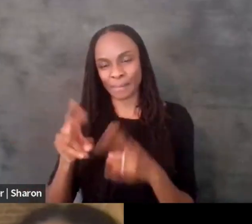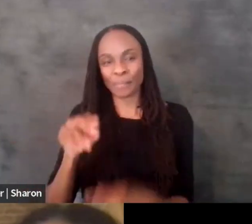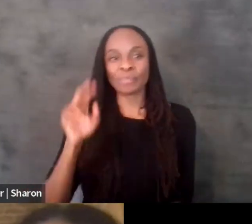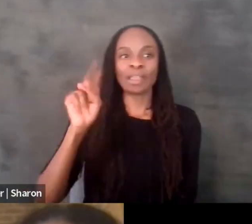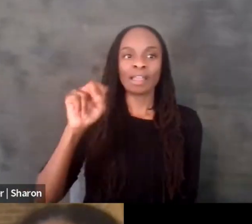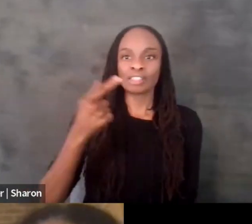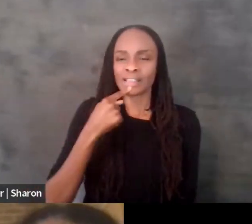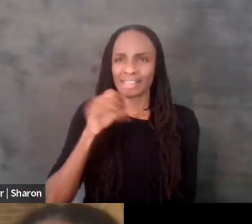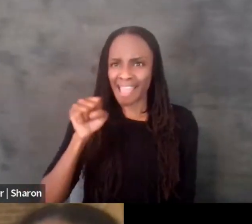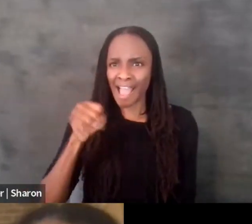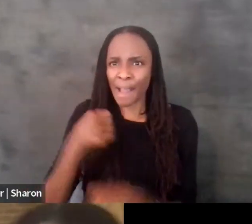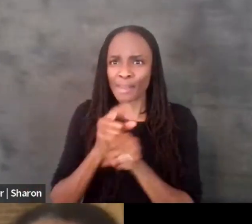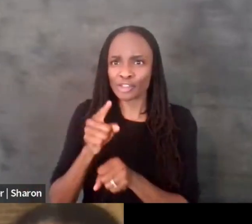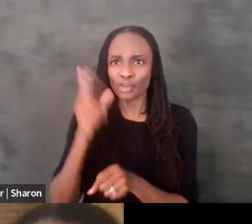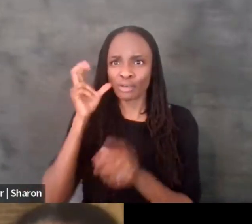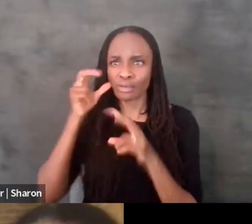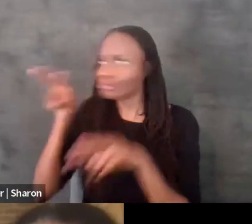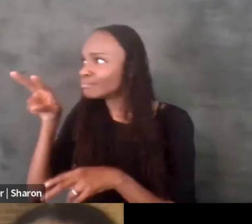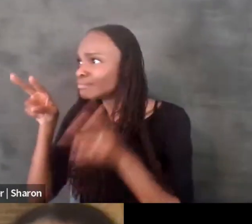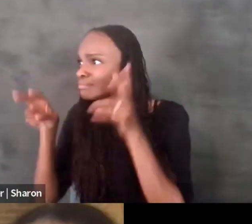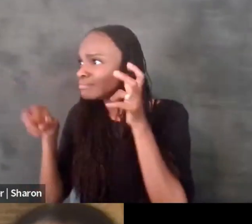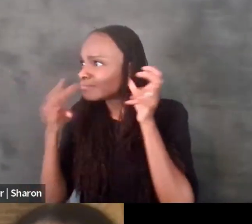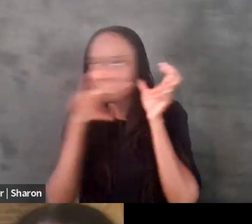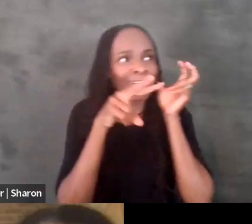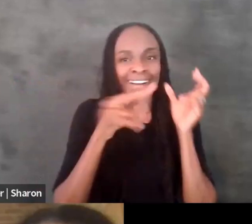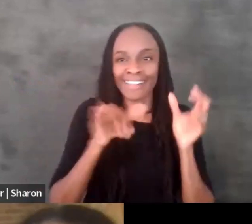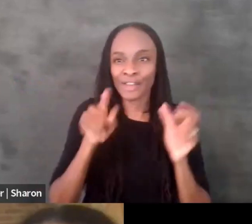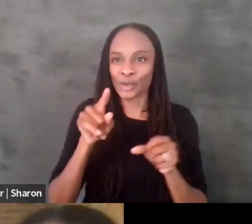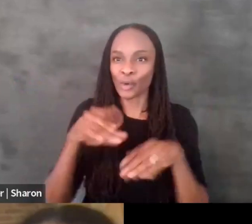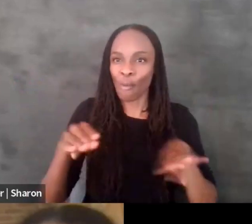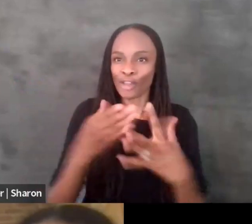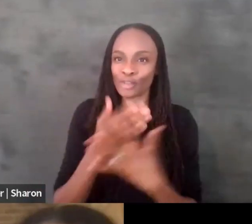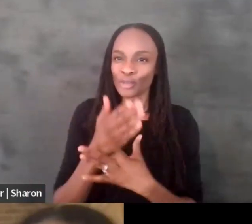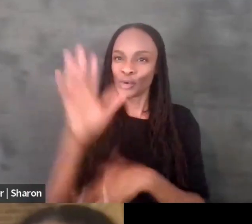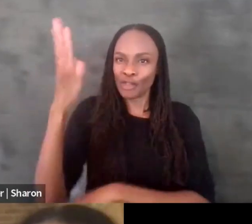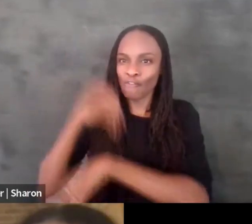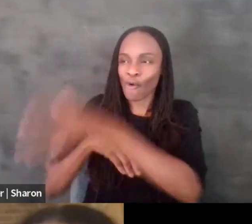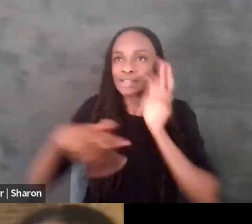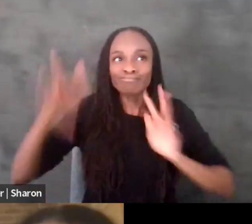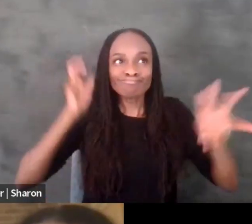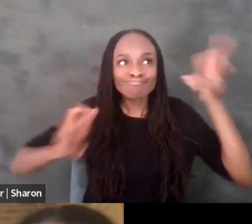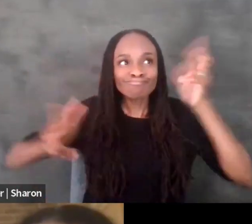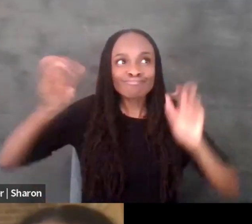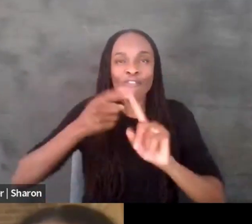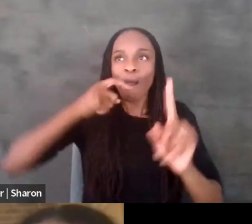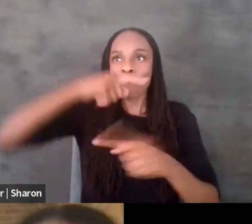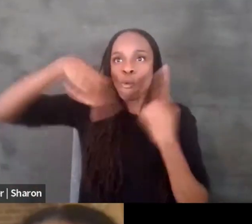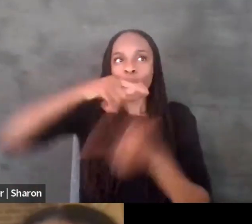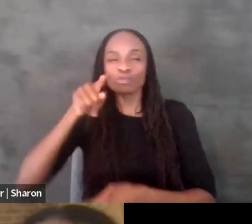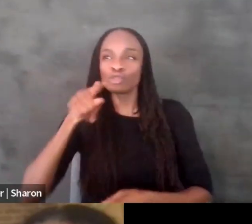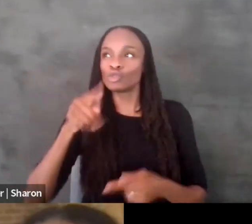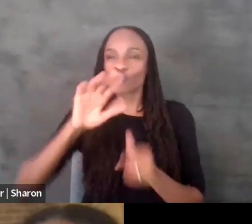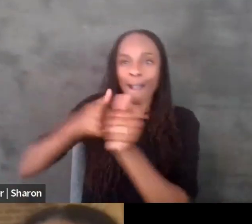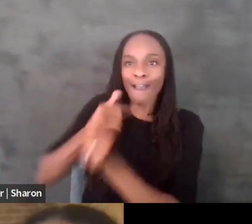like, what's happening over here? Like as if you're walking through the forest and hearing sounds all around you from behind, and it's so